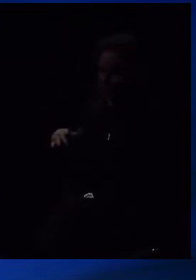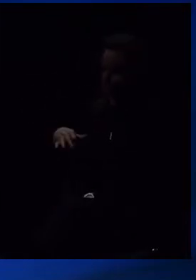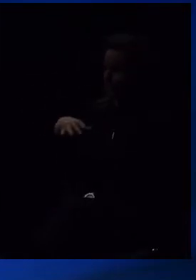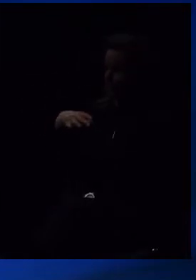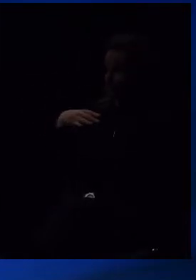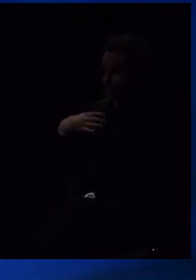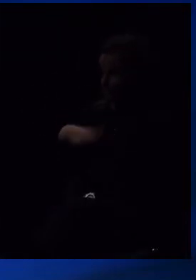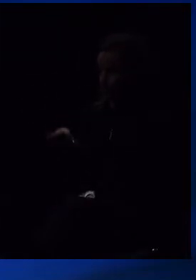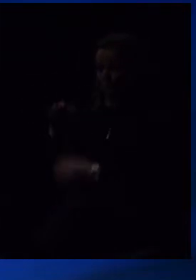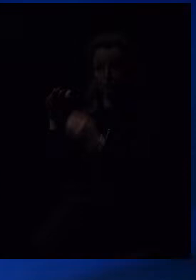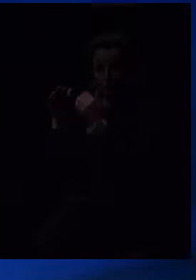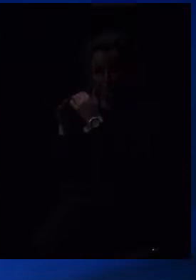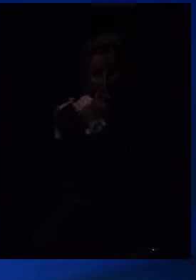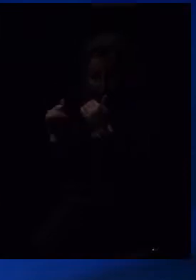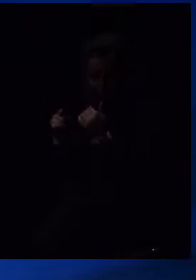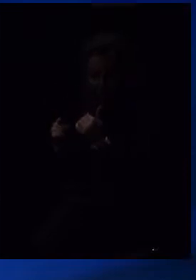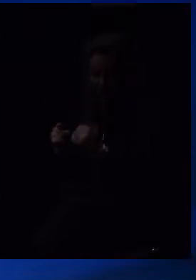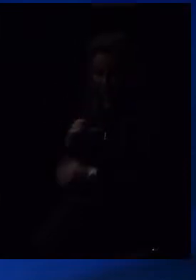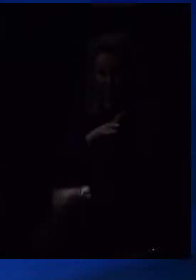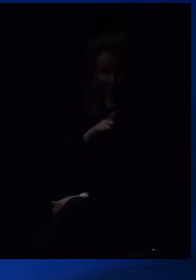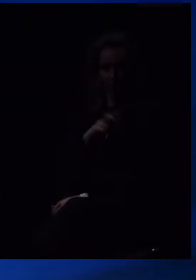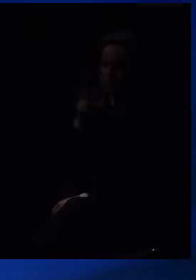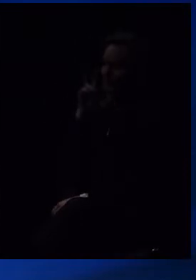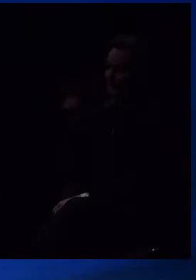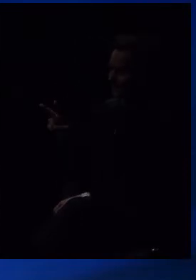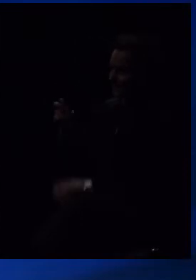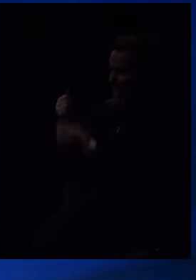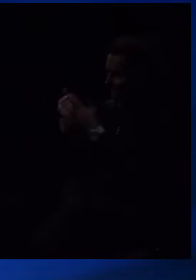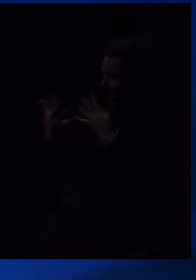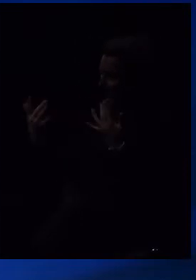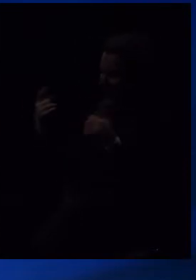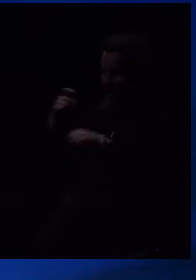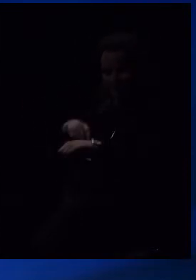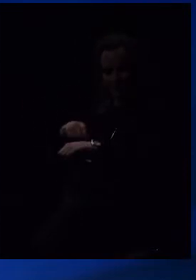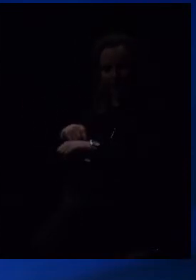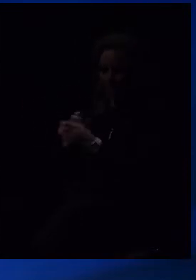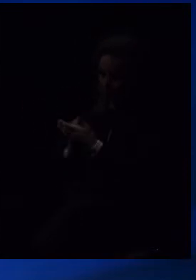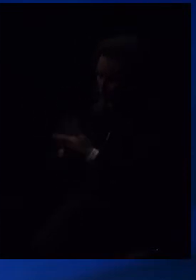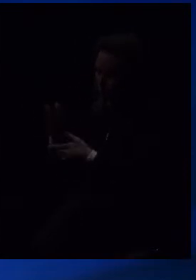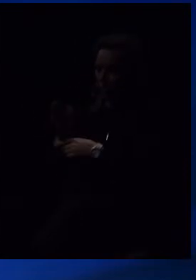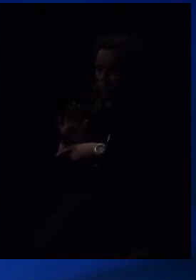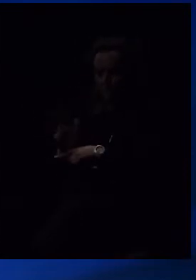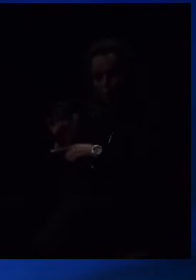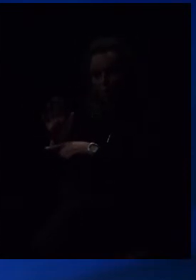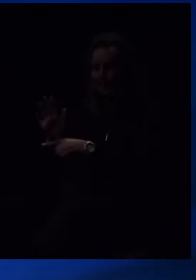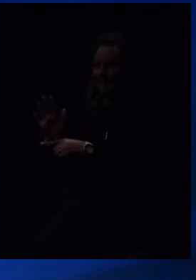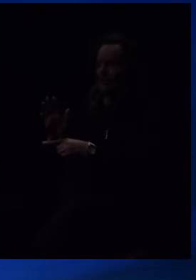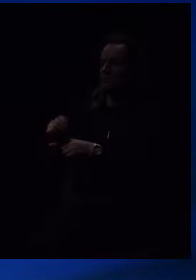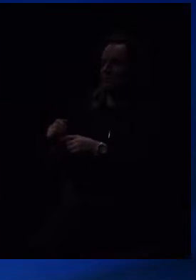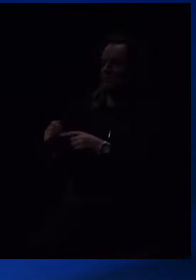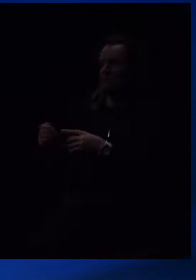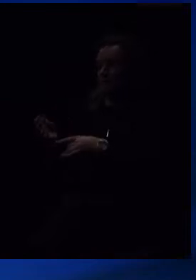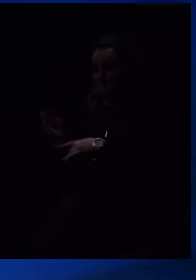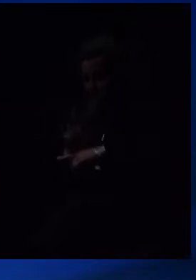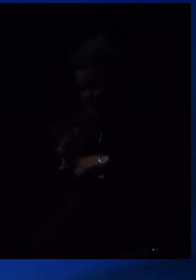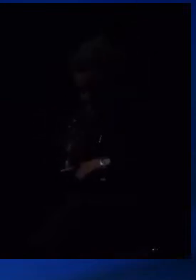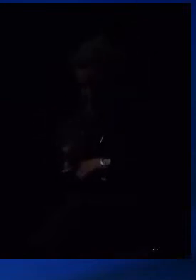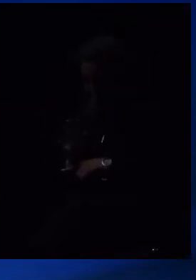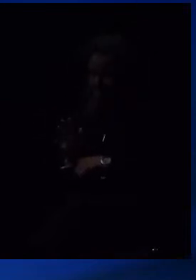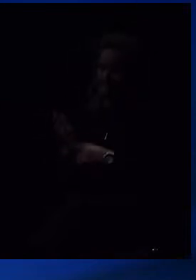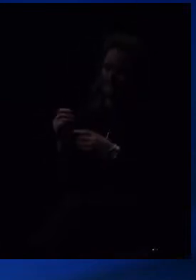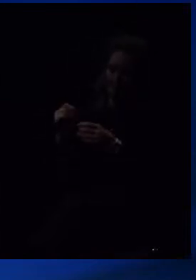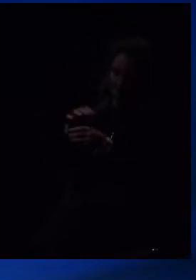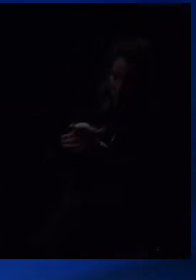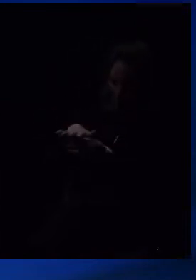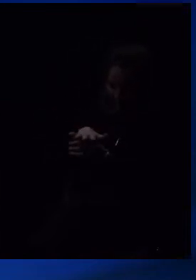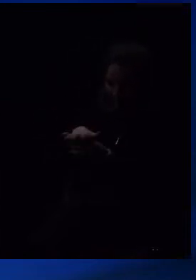to match a film stock, because we've seen it many times in movies, film emulation and different types of film look.